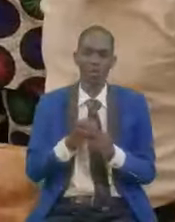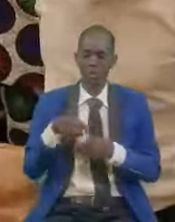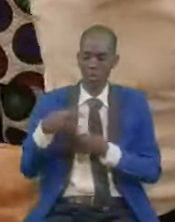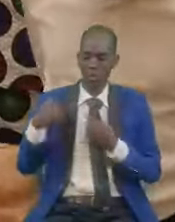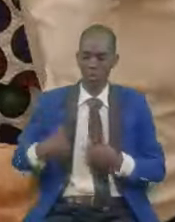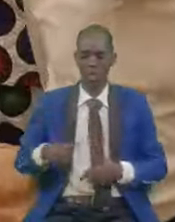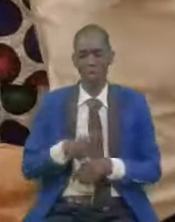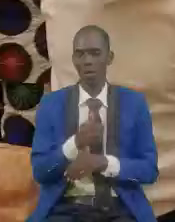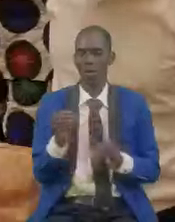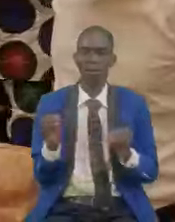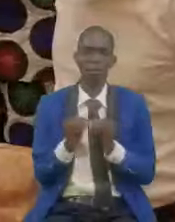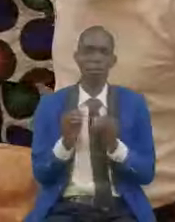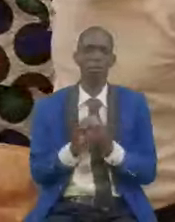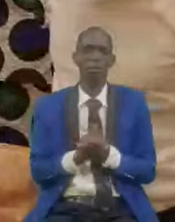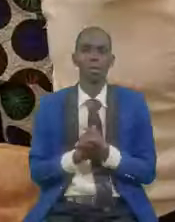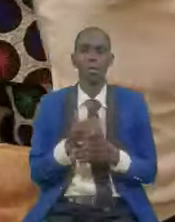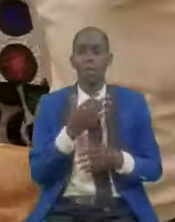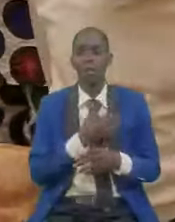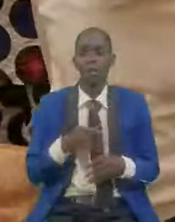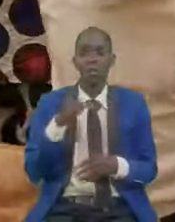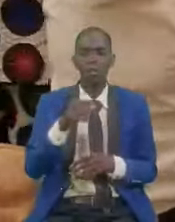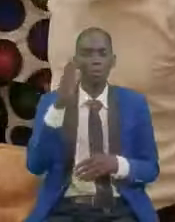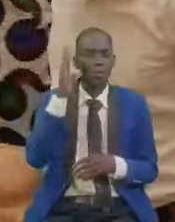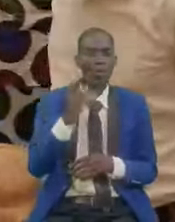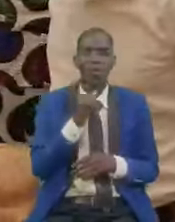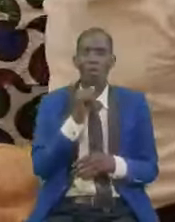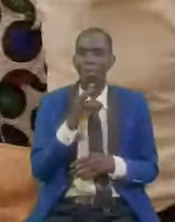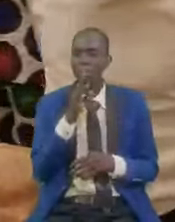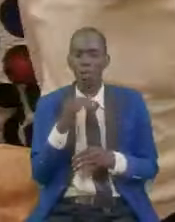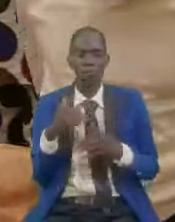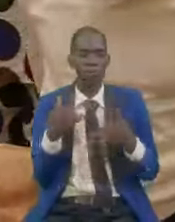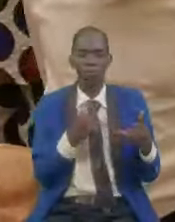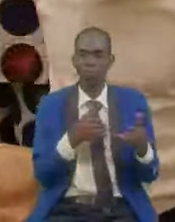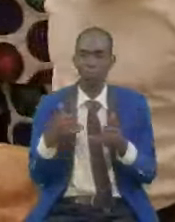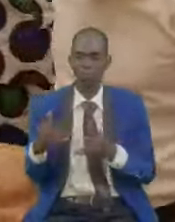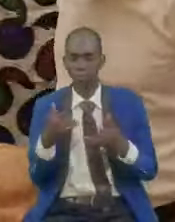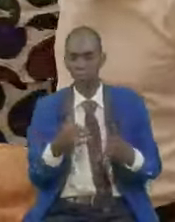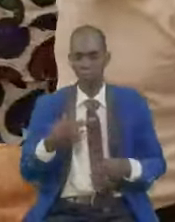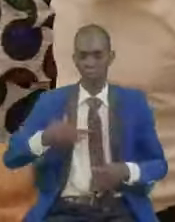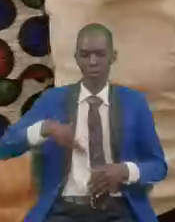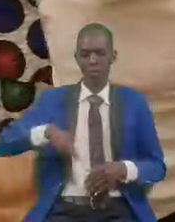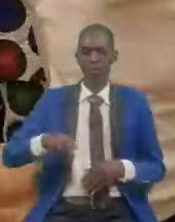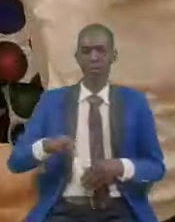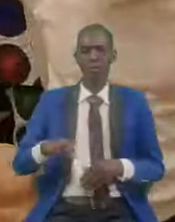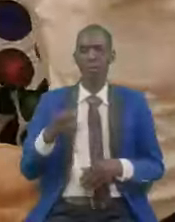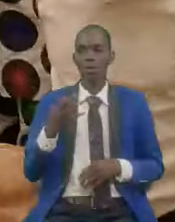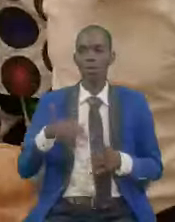anymore. And you will not be playing the religion of